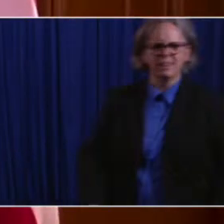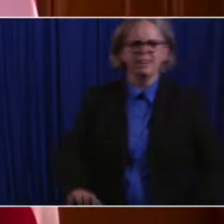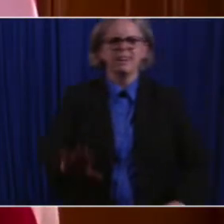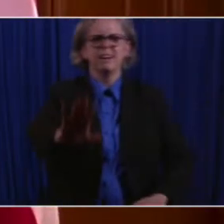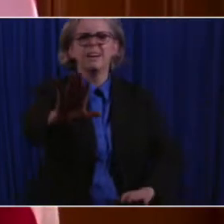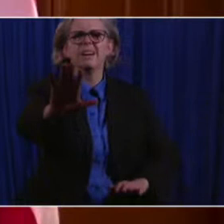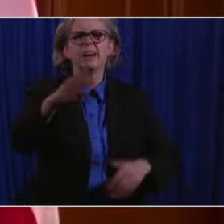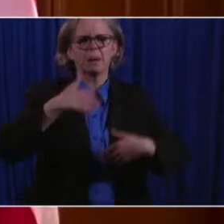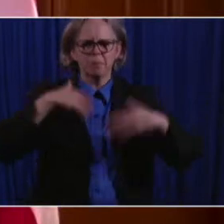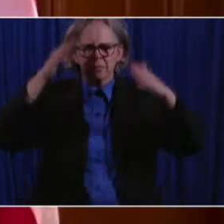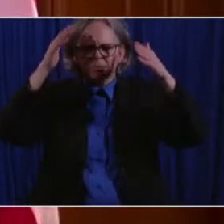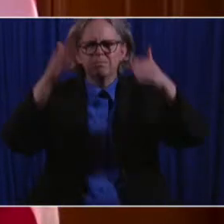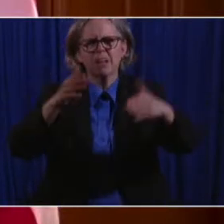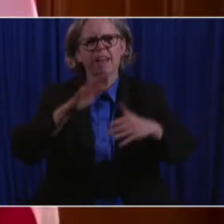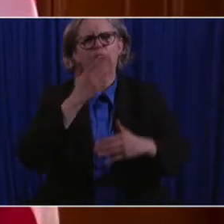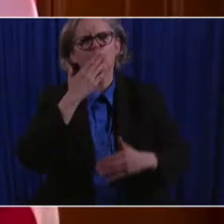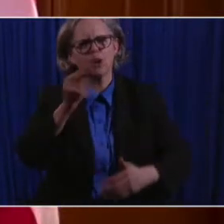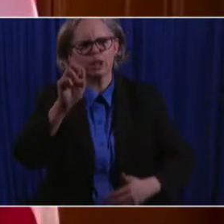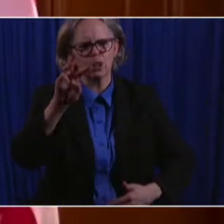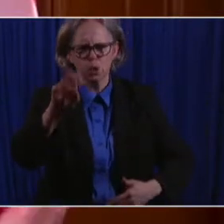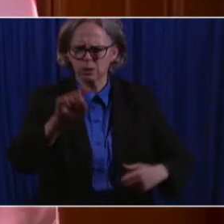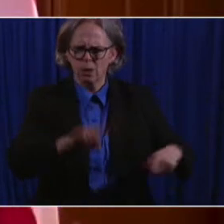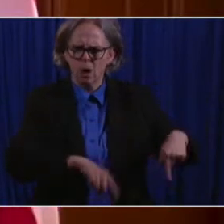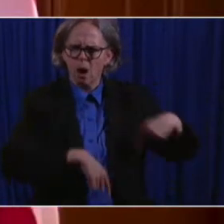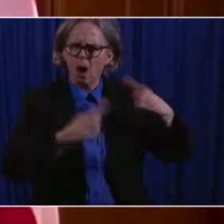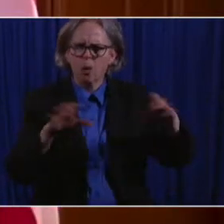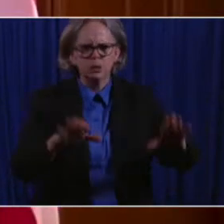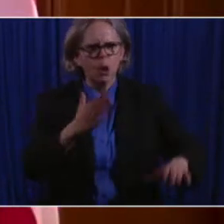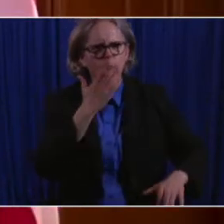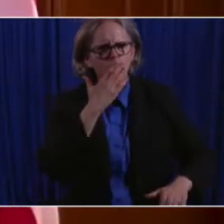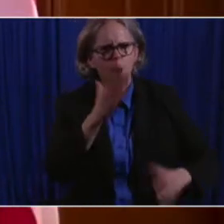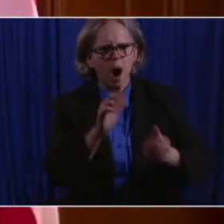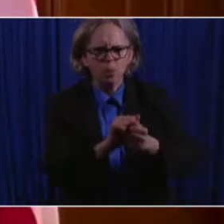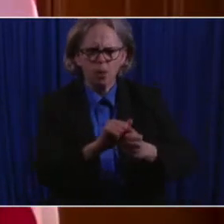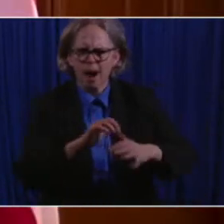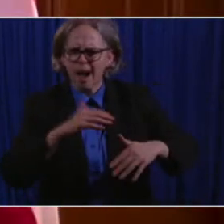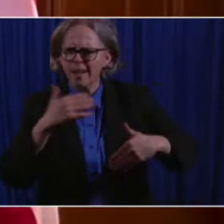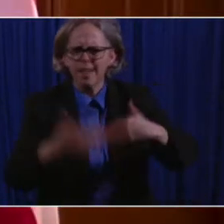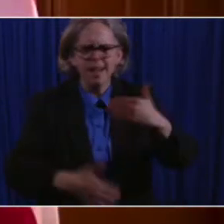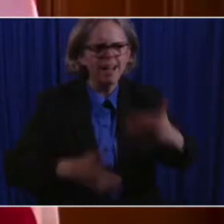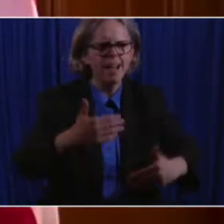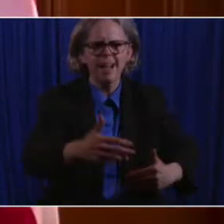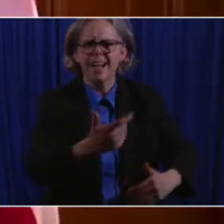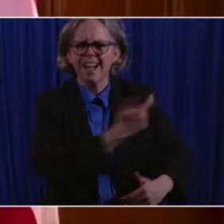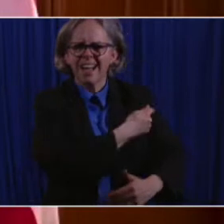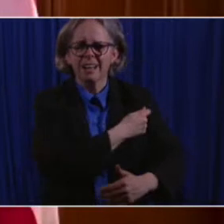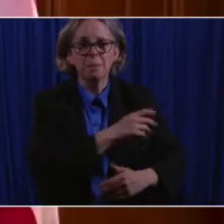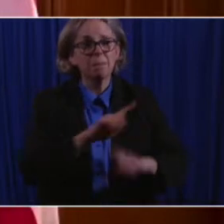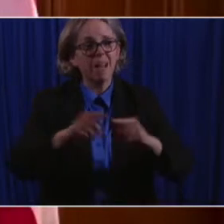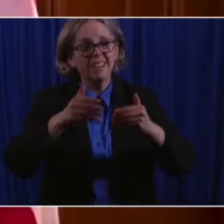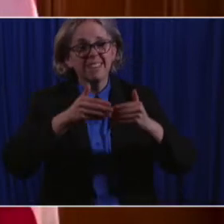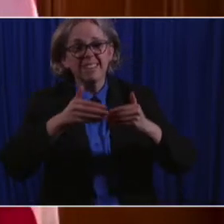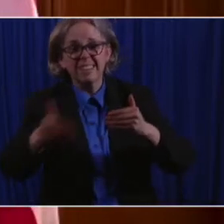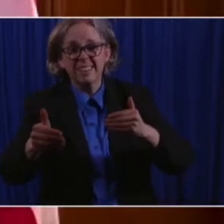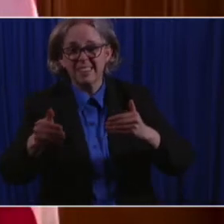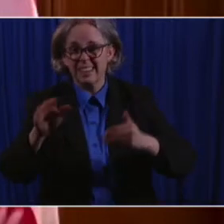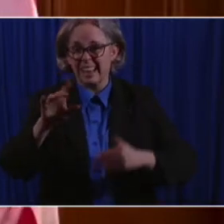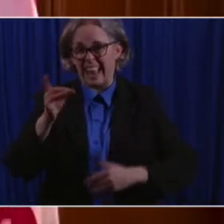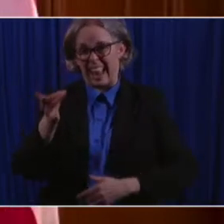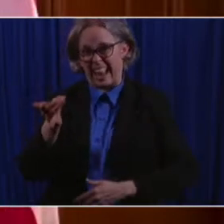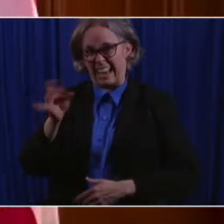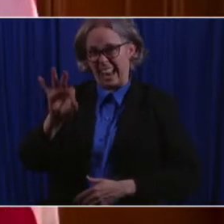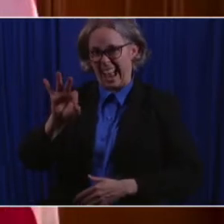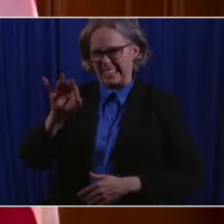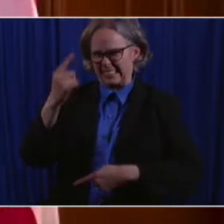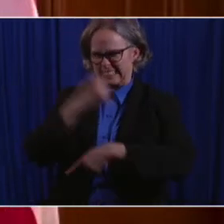say 89 days because the bill doesn't go into effect for 89 days, we have the ability to